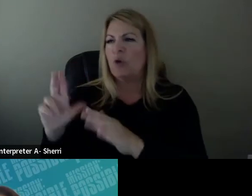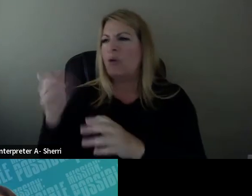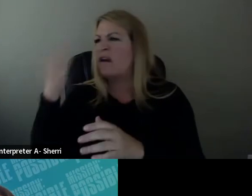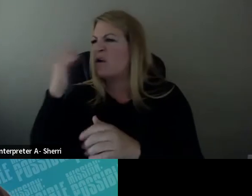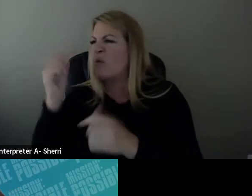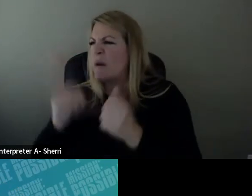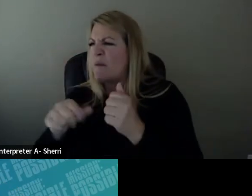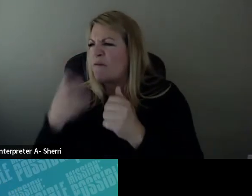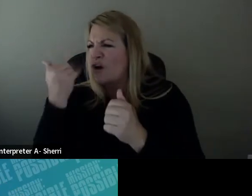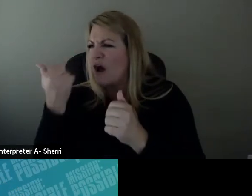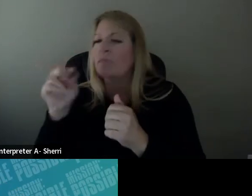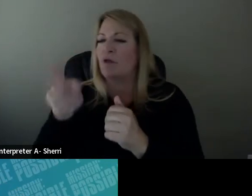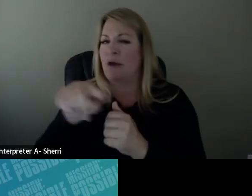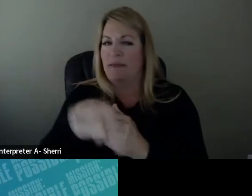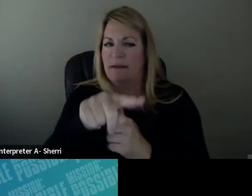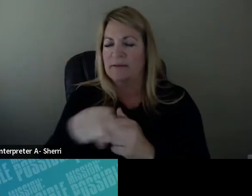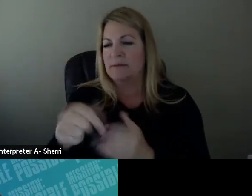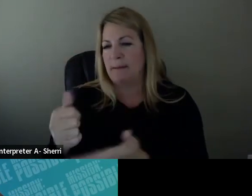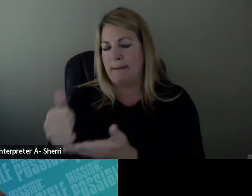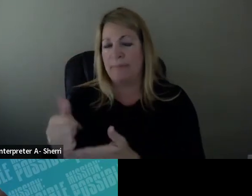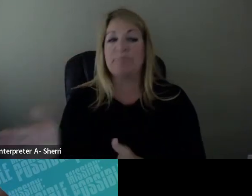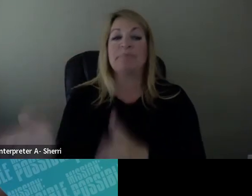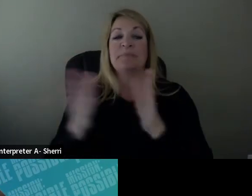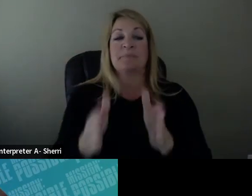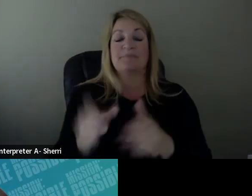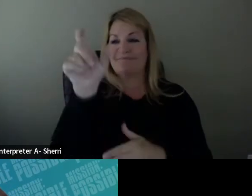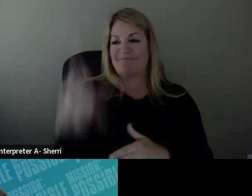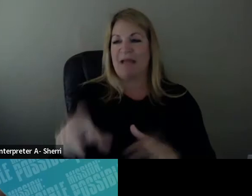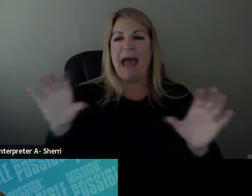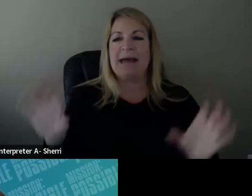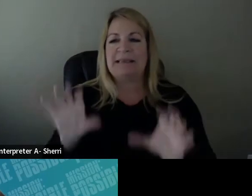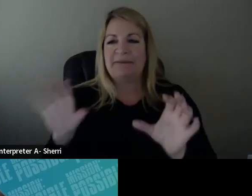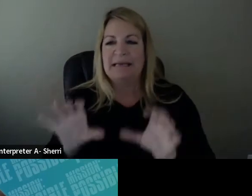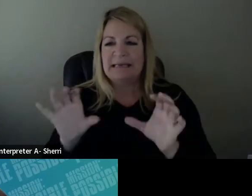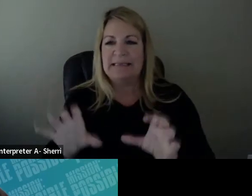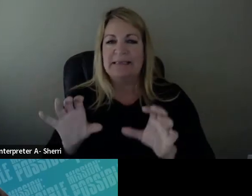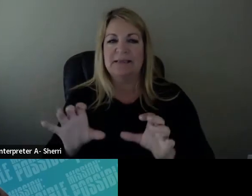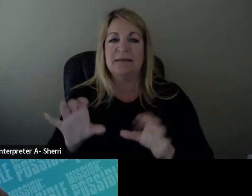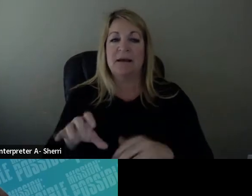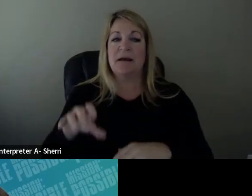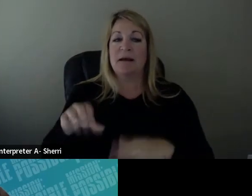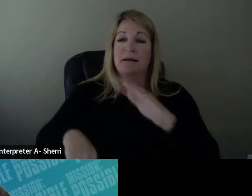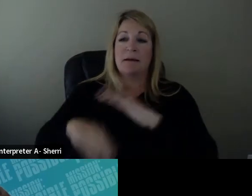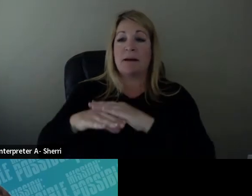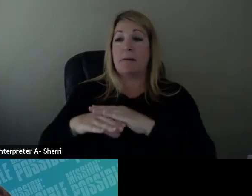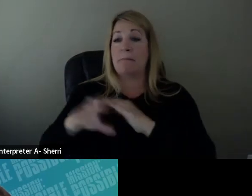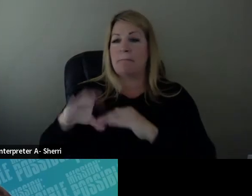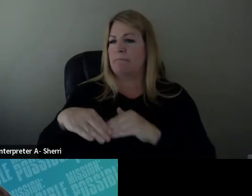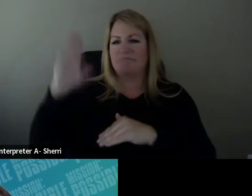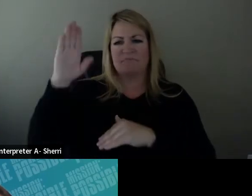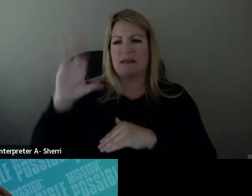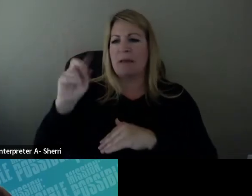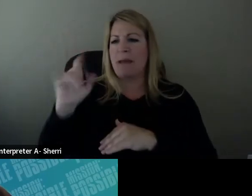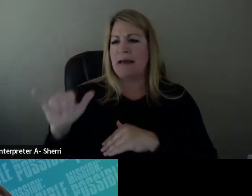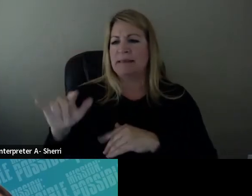on the second column is activities. So building capacity at the site level by providing ongoing support to